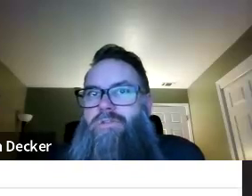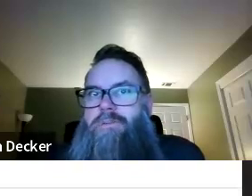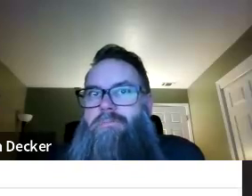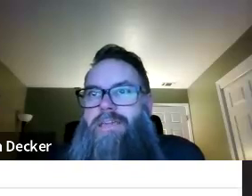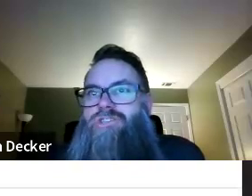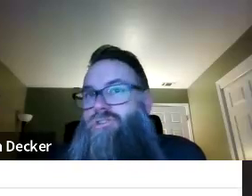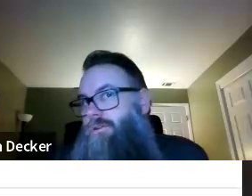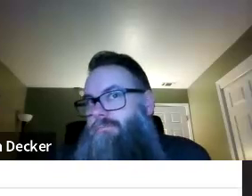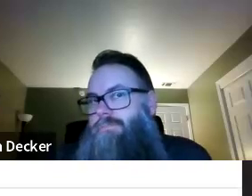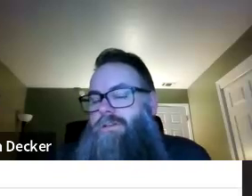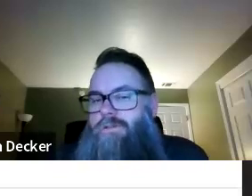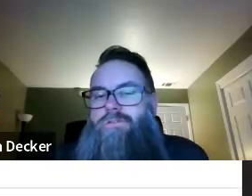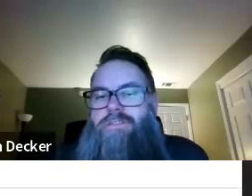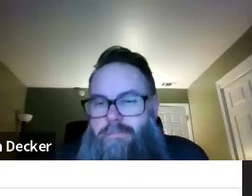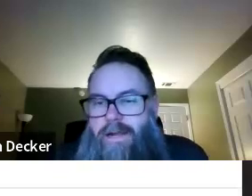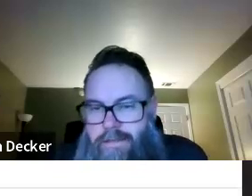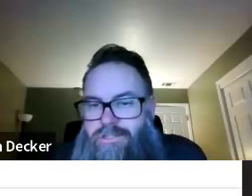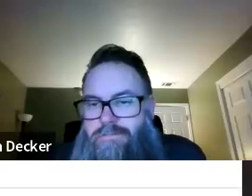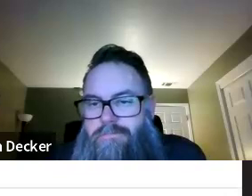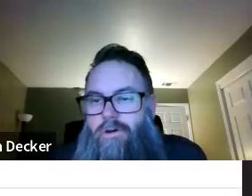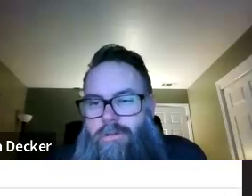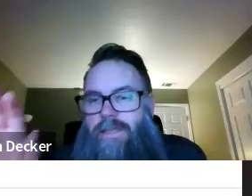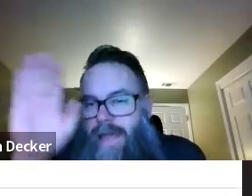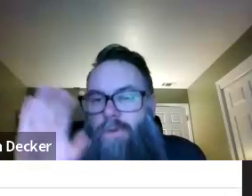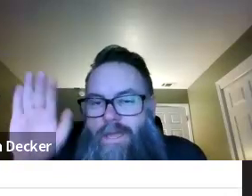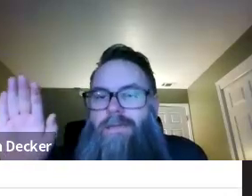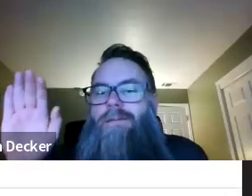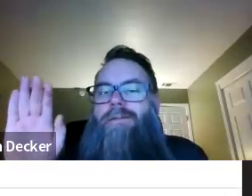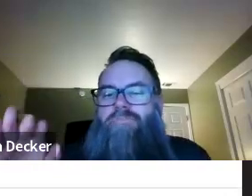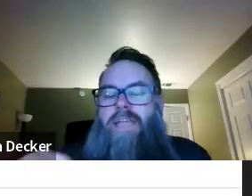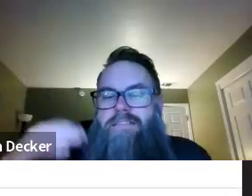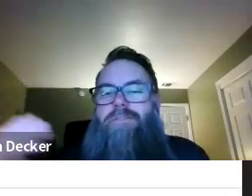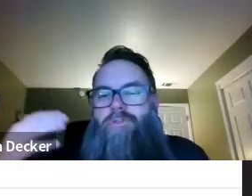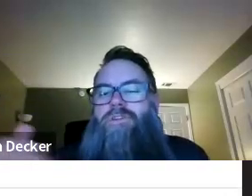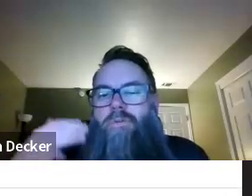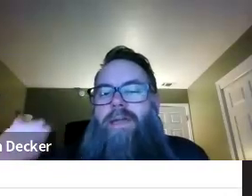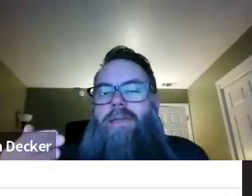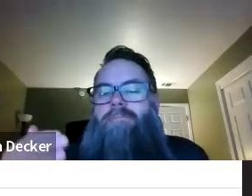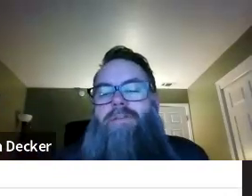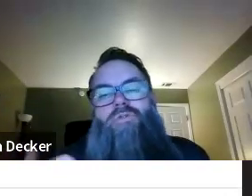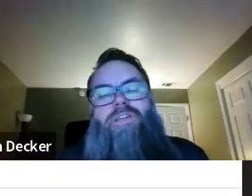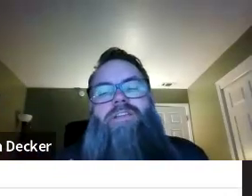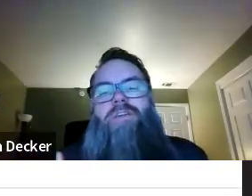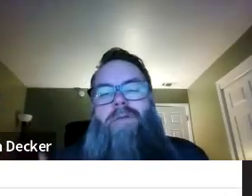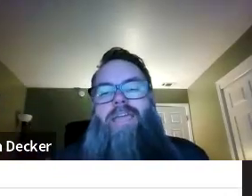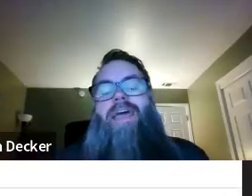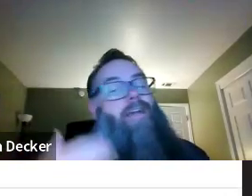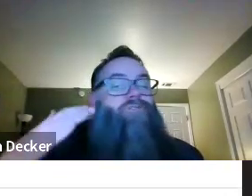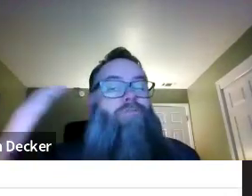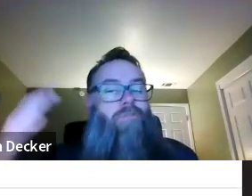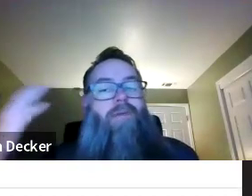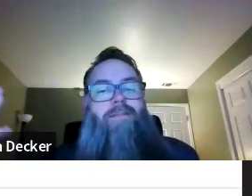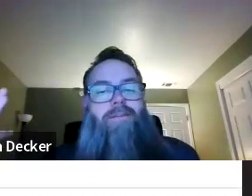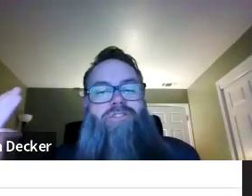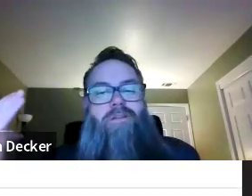that we're necessarily going to be making sure that you're using the mileage only that way for QA, but if you're looking to get